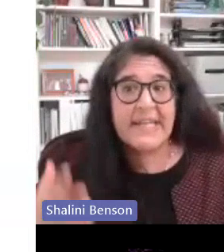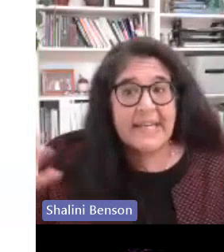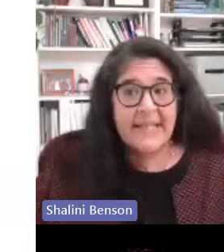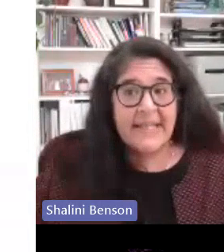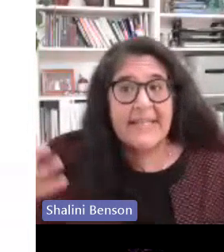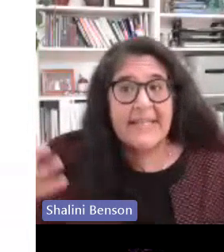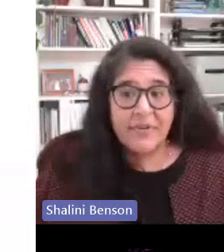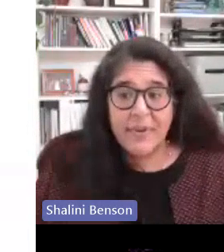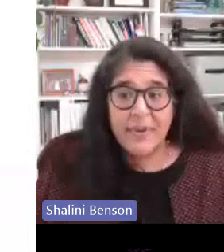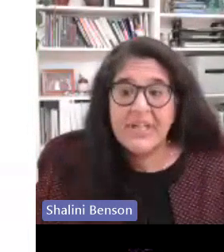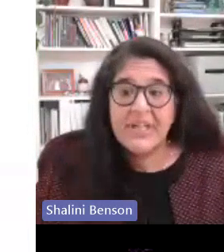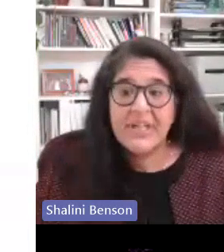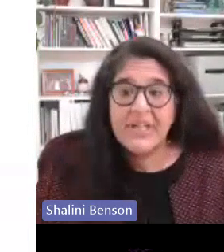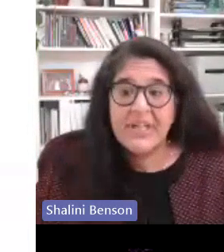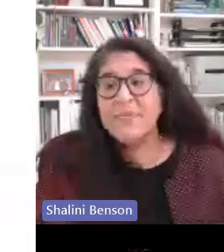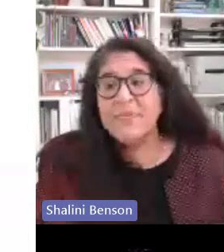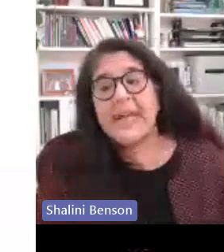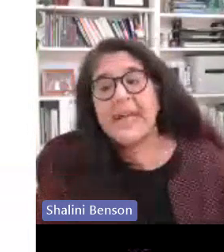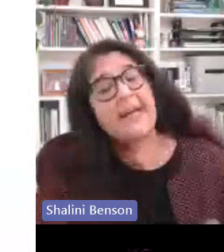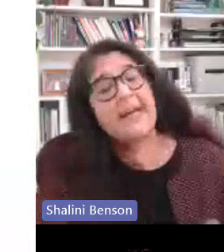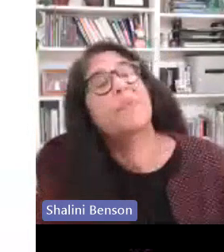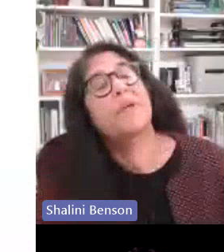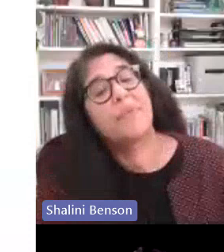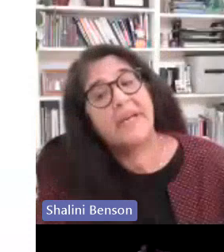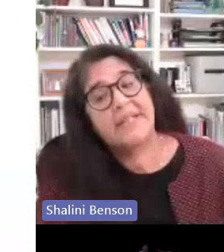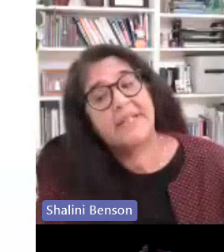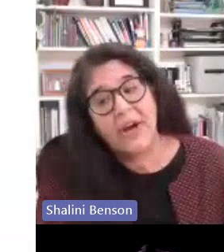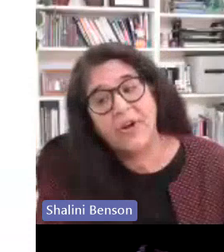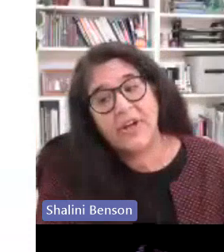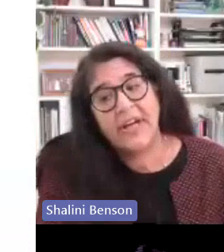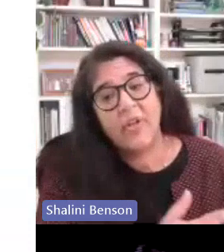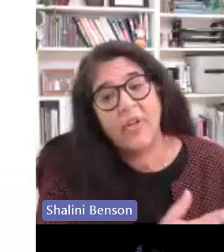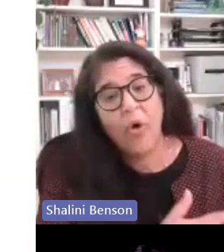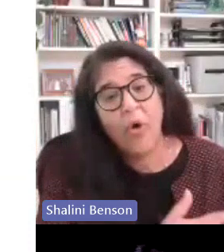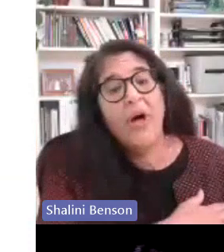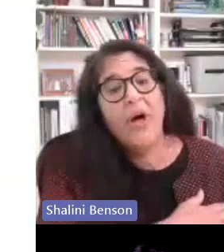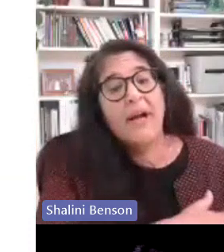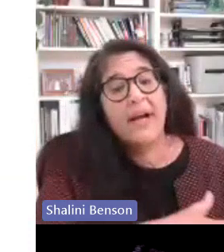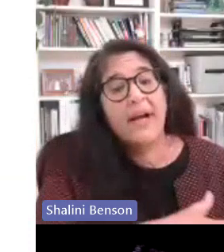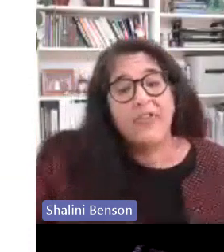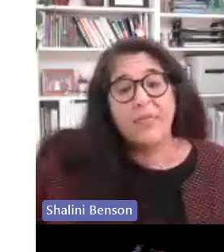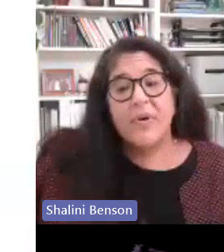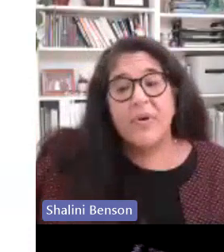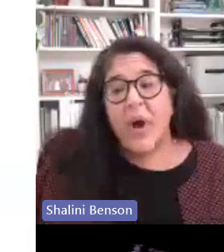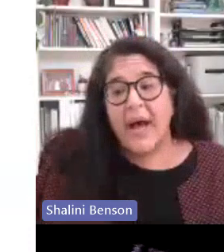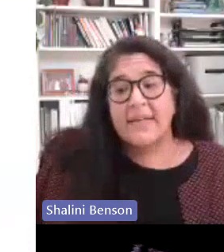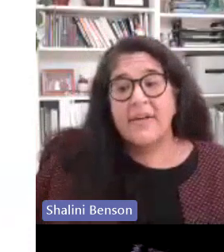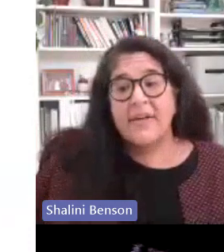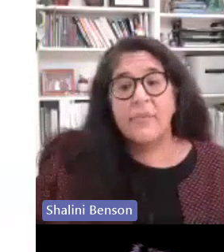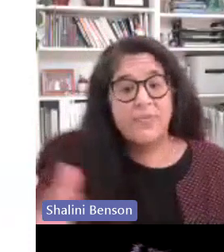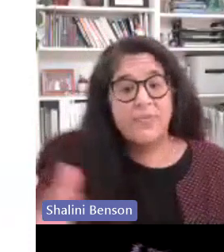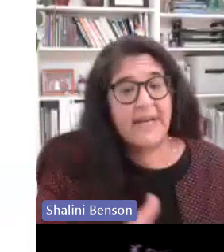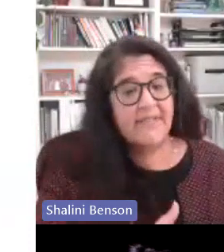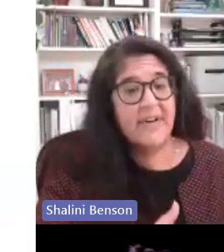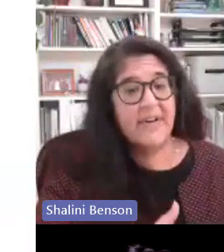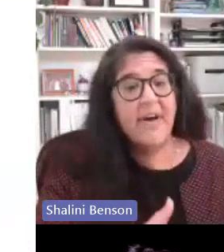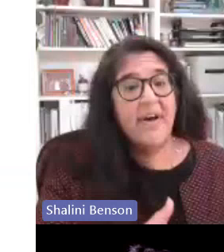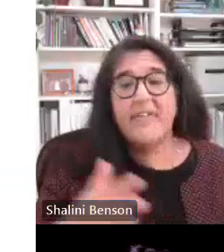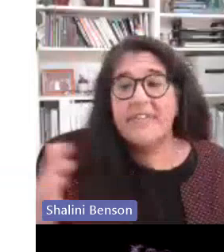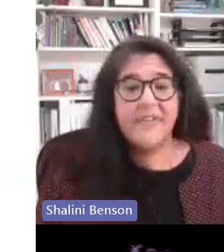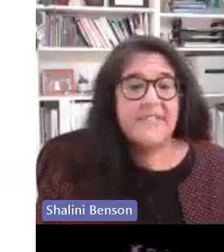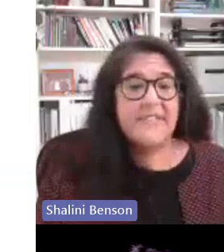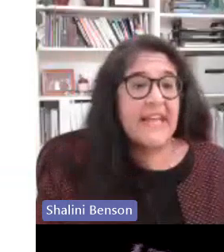our outlays, take that same information and communicate it to OMB, because they're looking at the whole government-wide